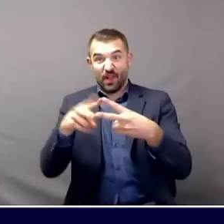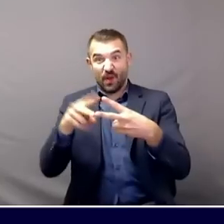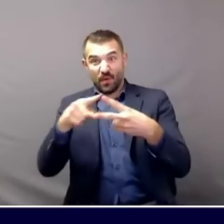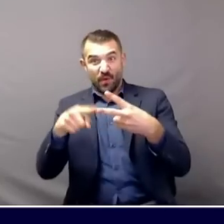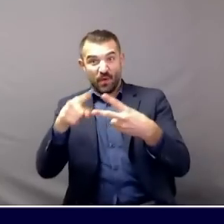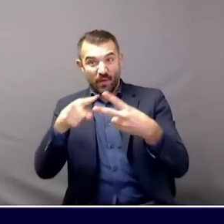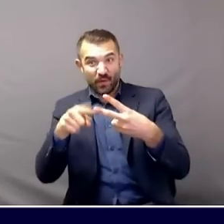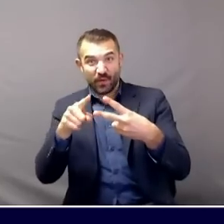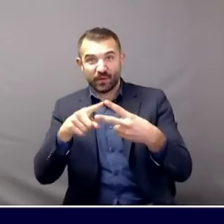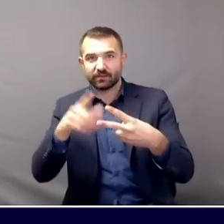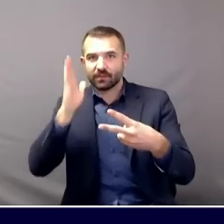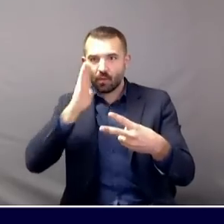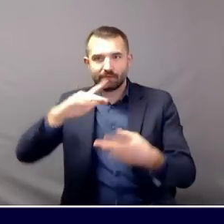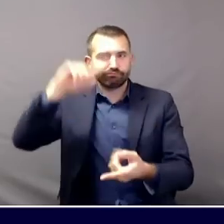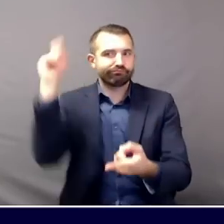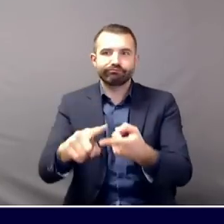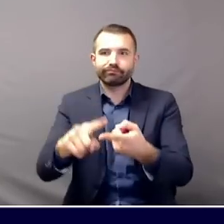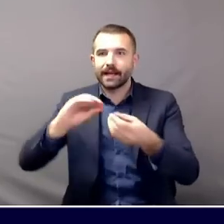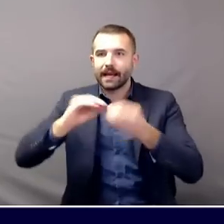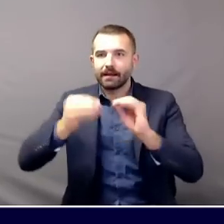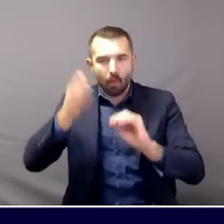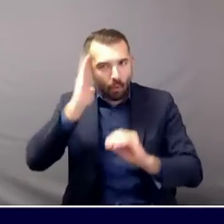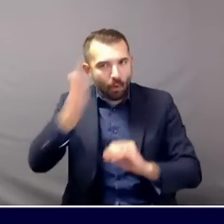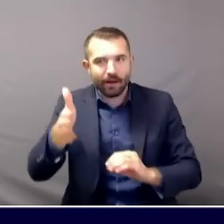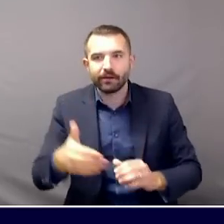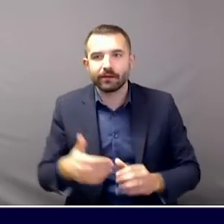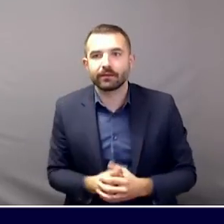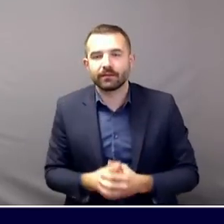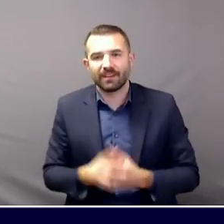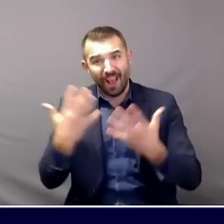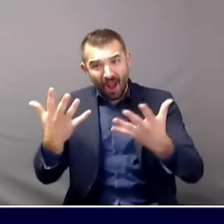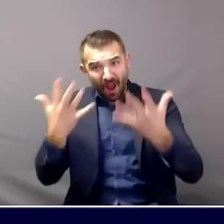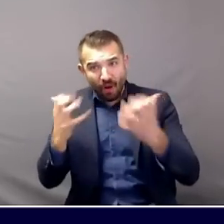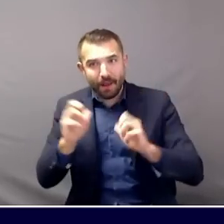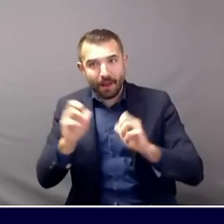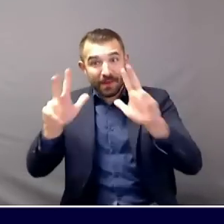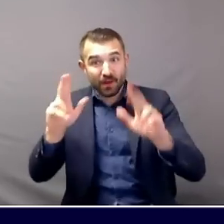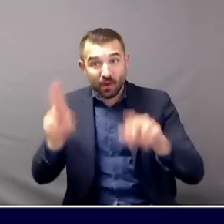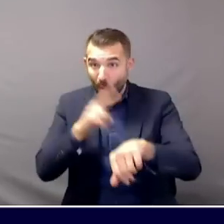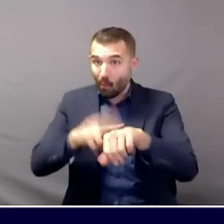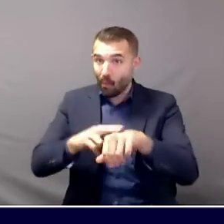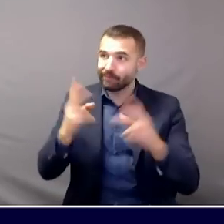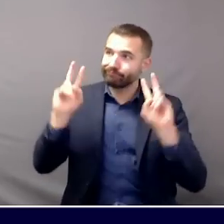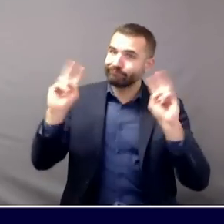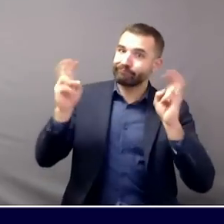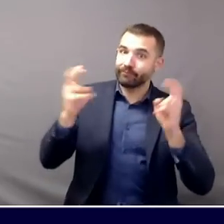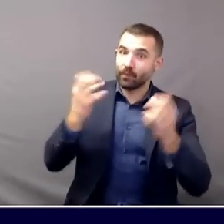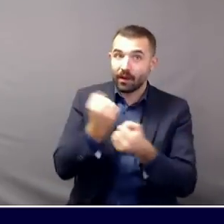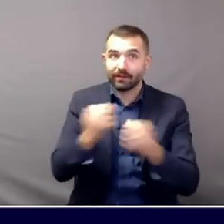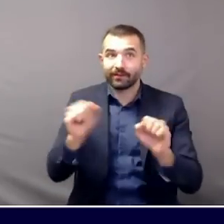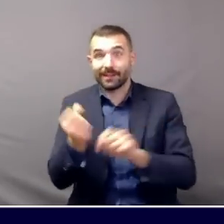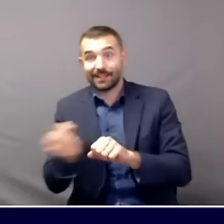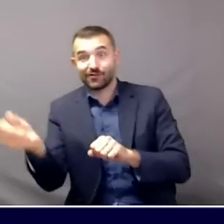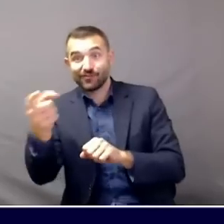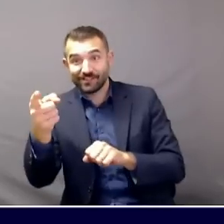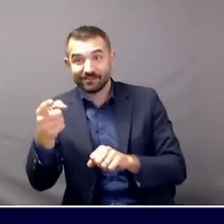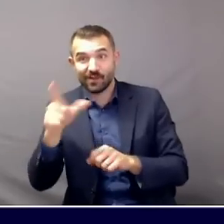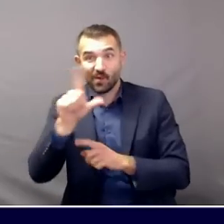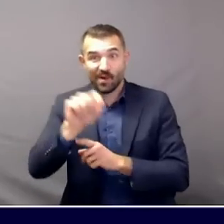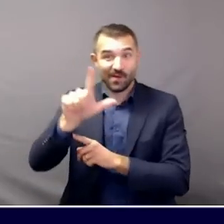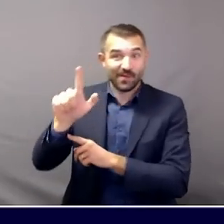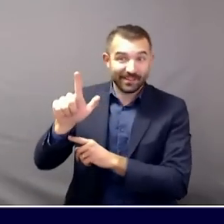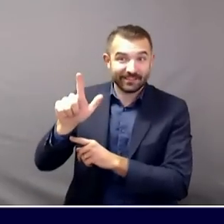Returning to normal sometime next year, hopefully, requires us to survive the holidays this